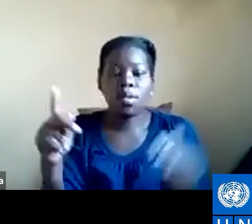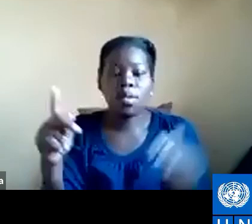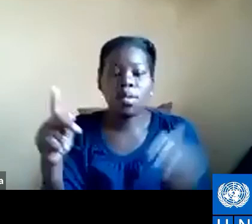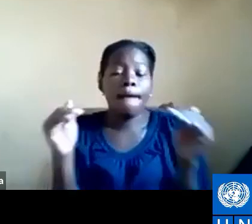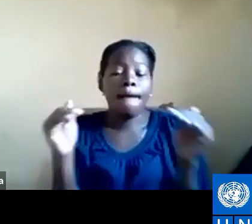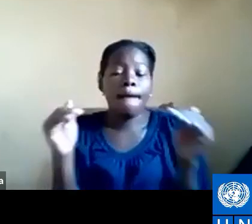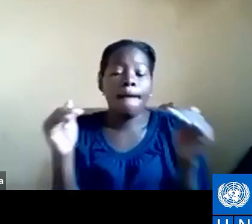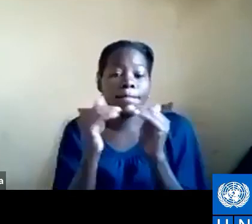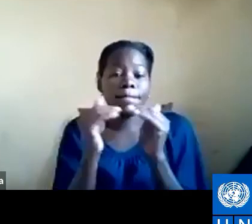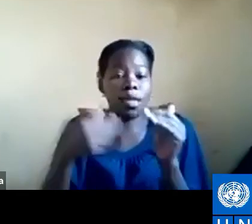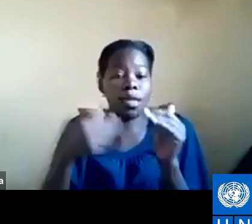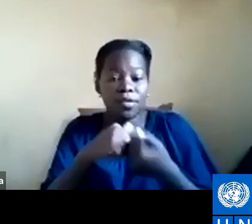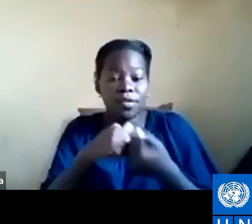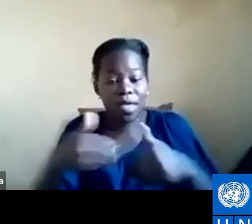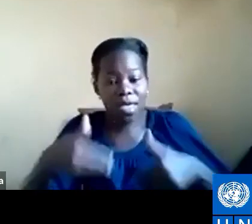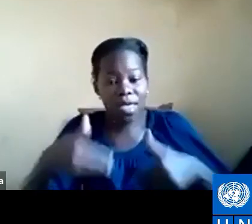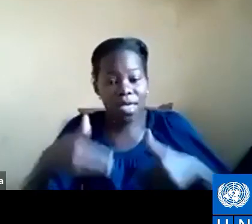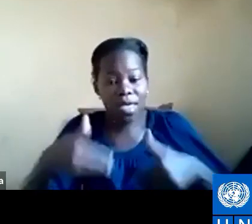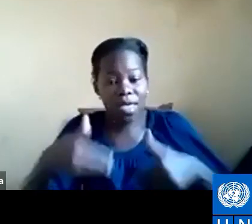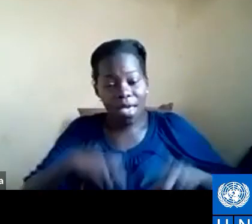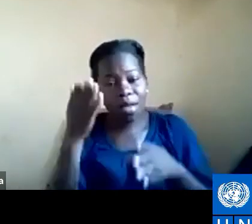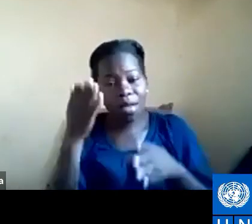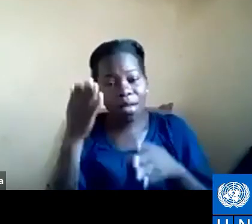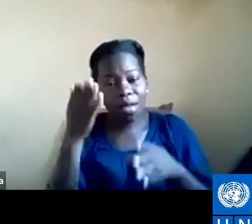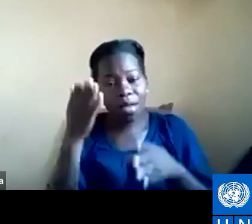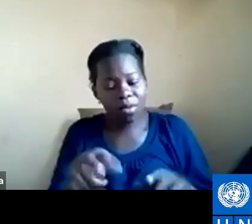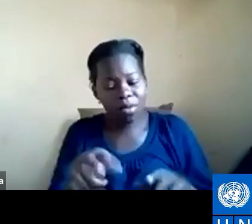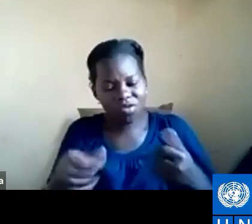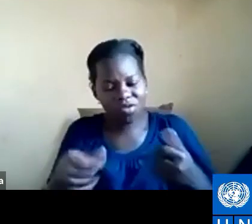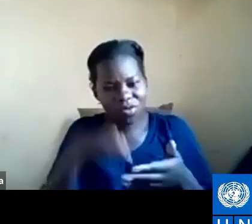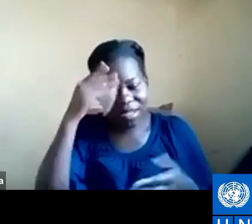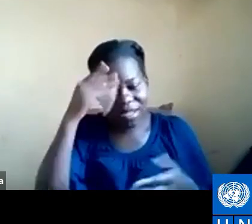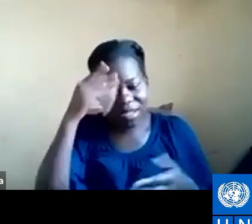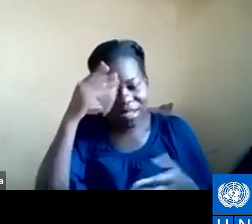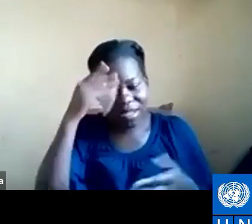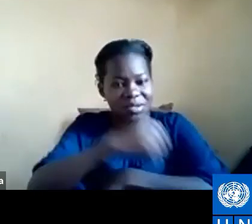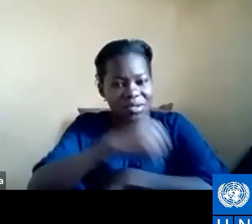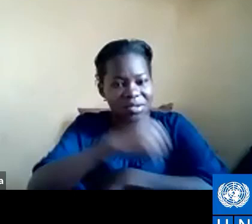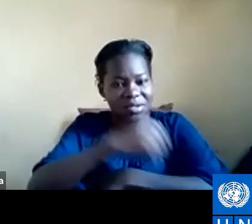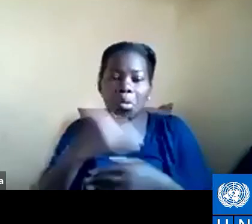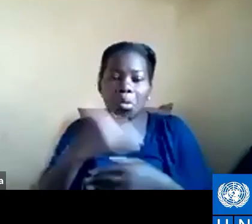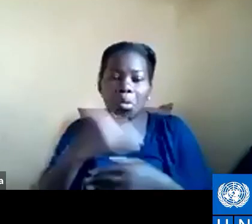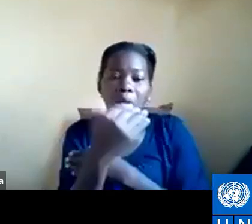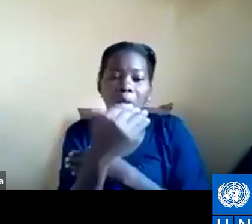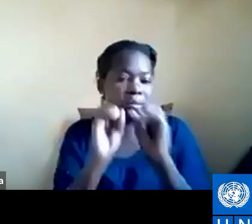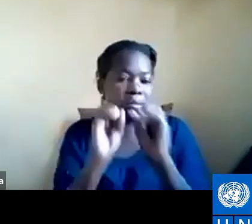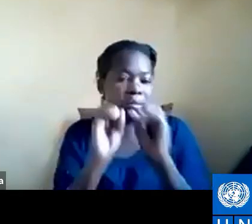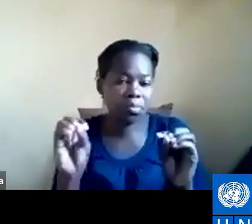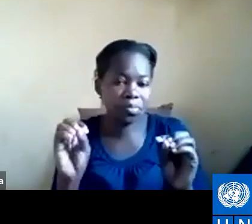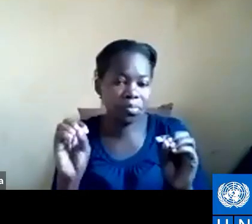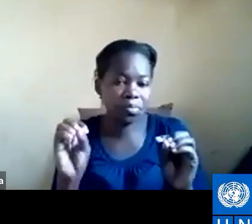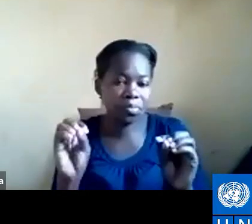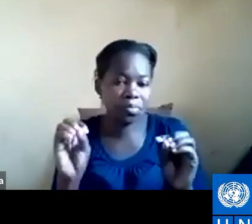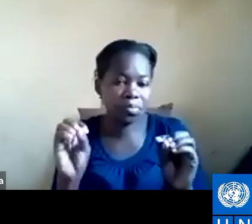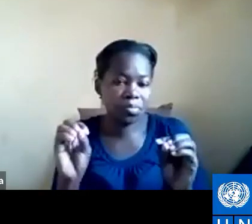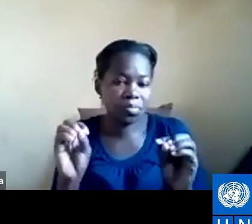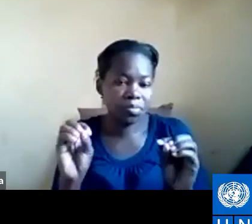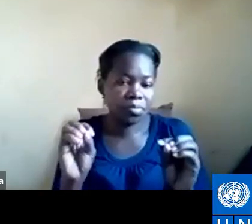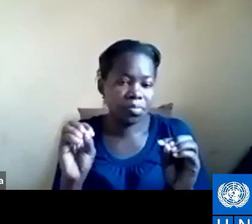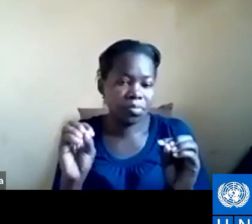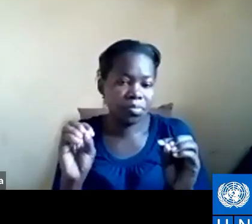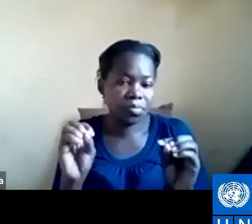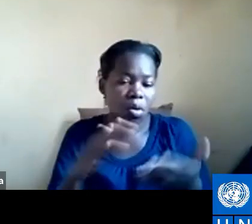people are facing trying to study in school with no computers, with no laptops, with no data and things like that. Is there any such a project that the